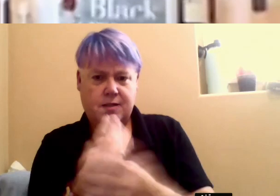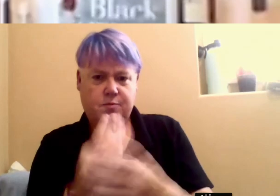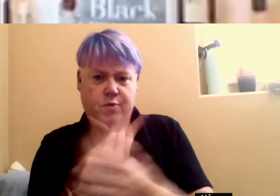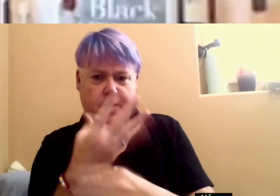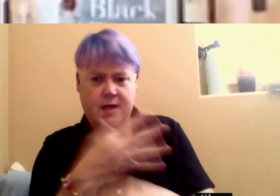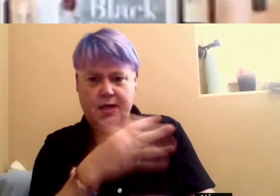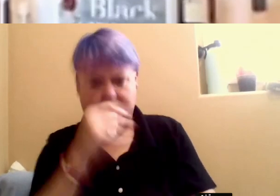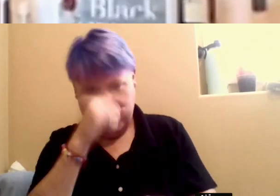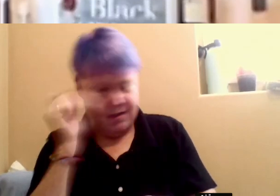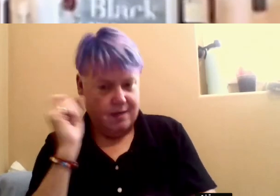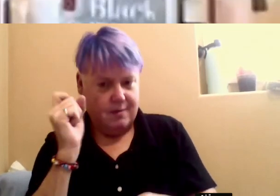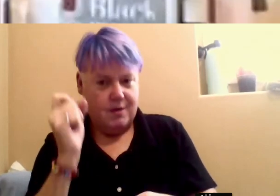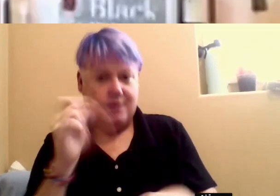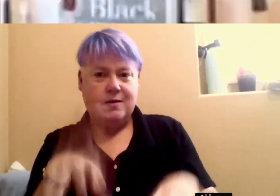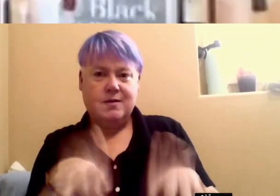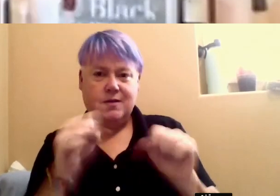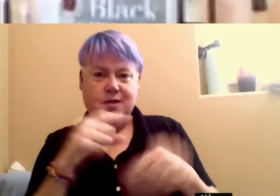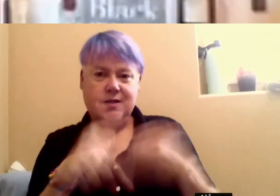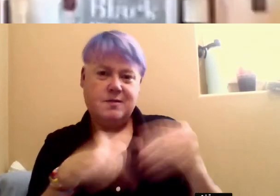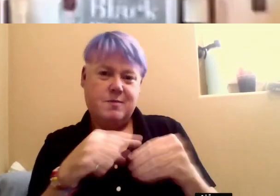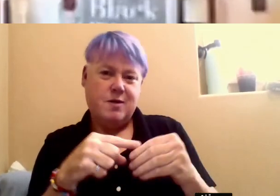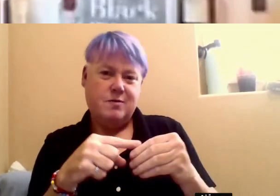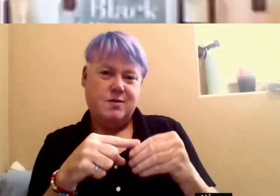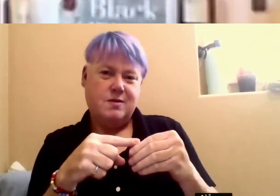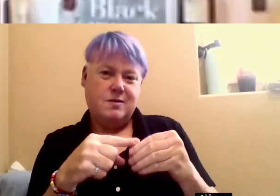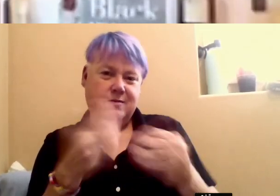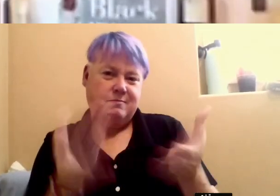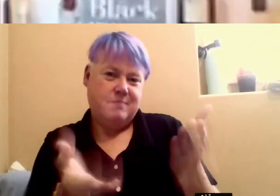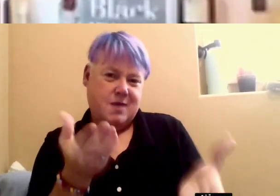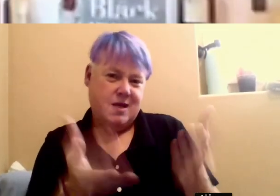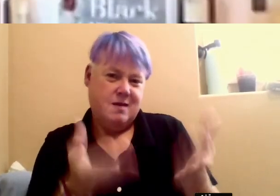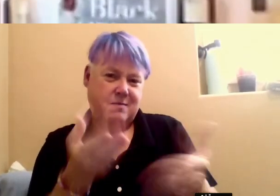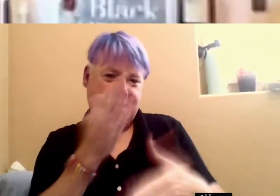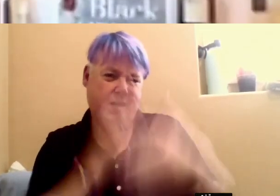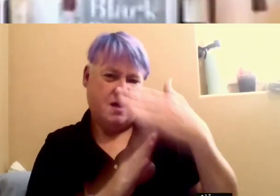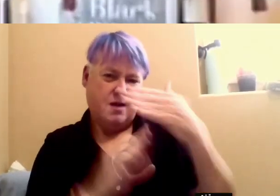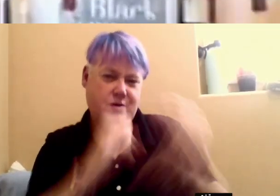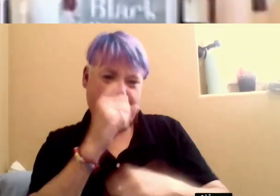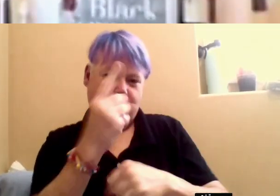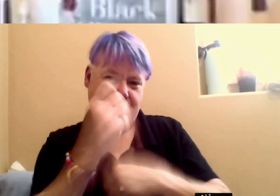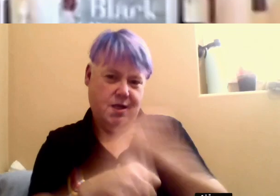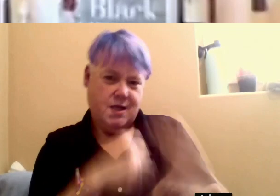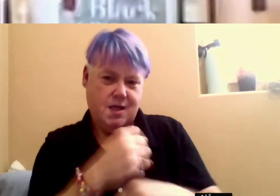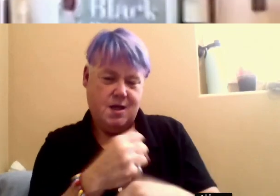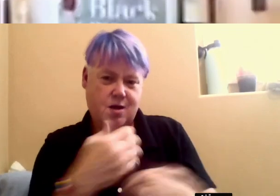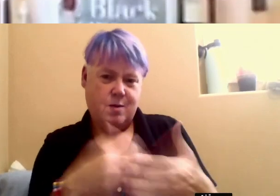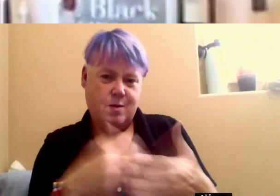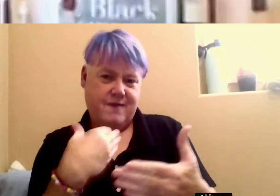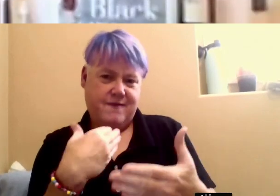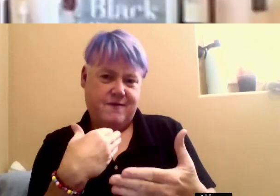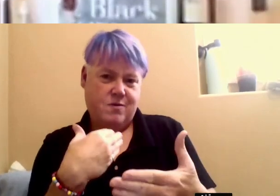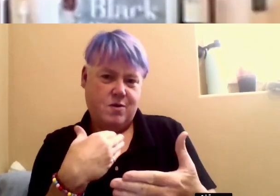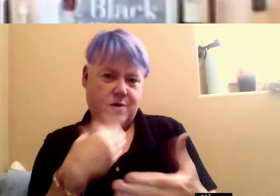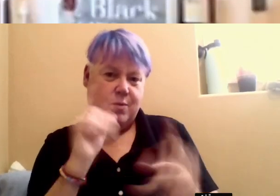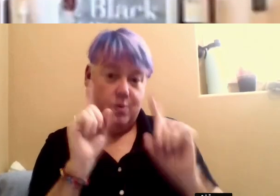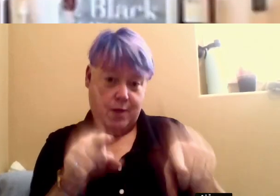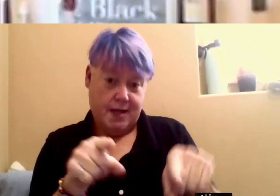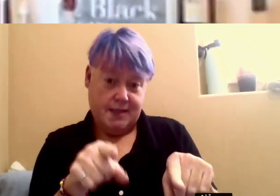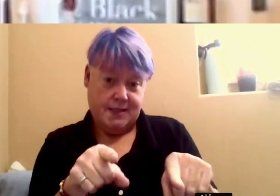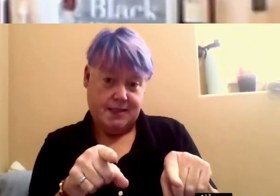So it took us about maybe a little under a year before we actually went from when he asked me. But yeah, so this is just